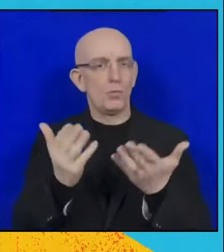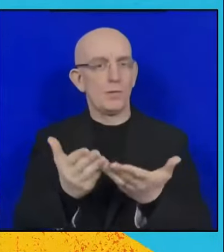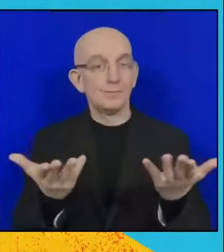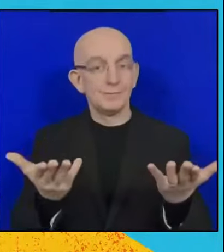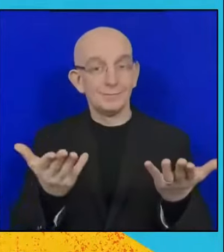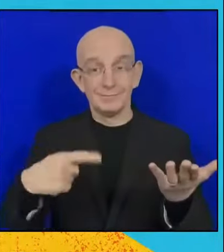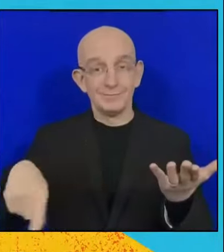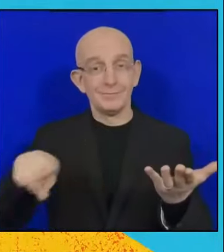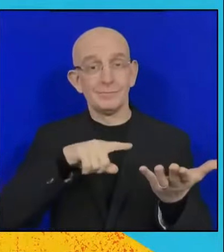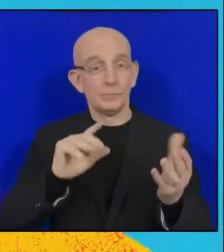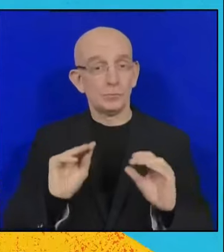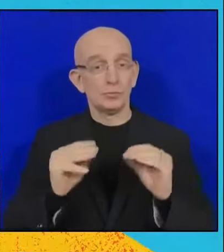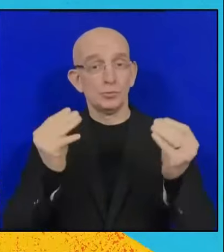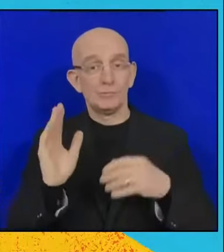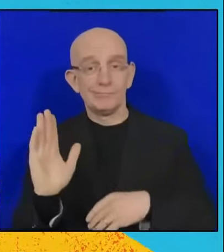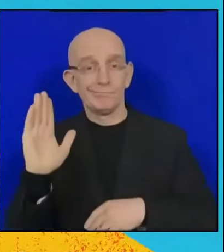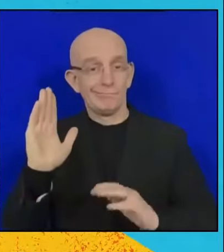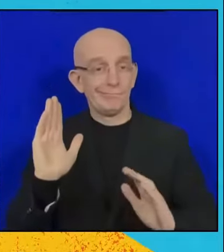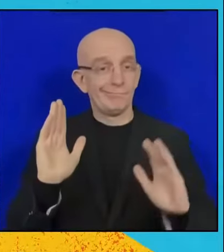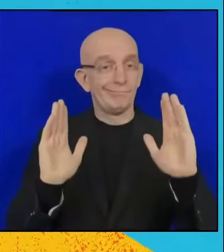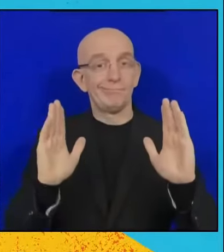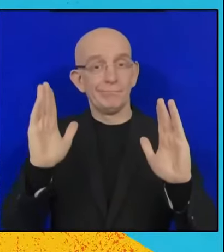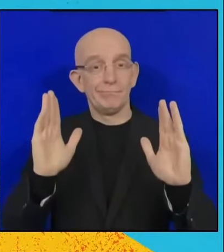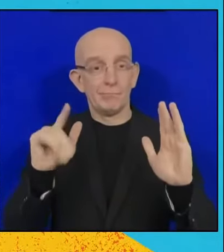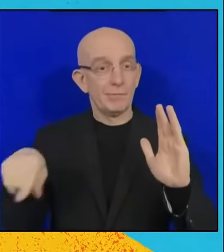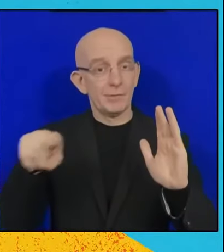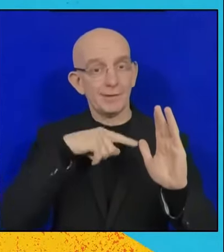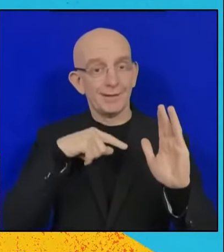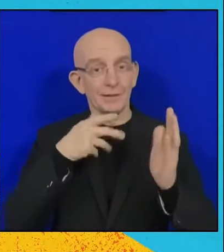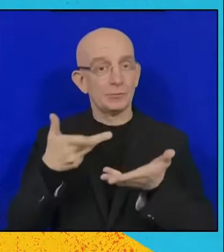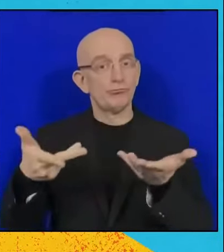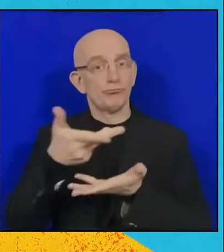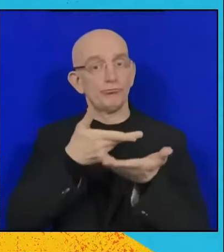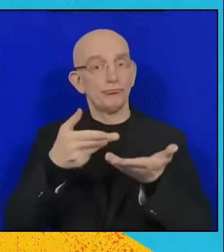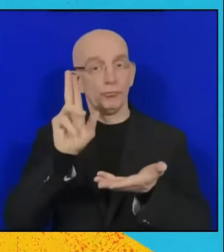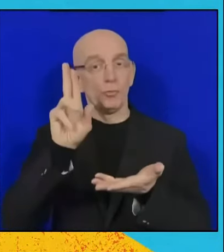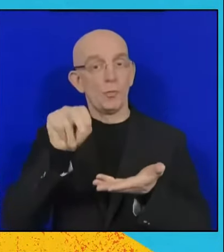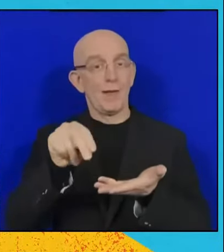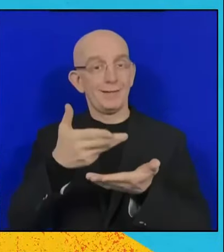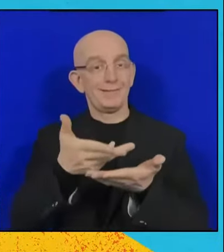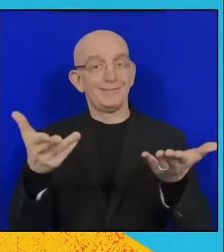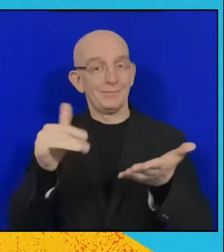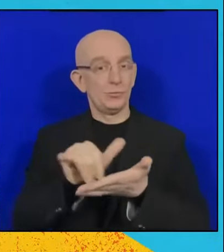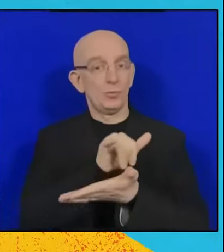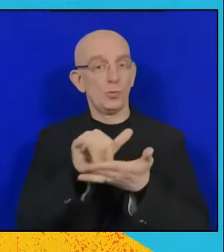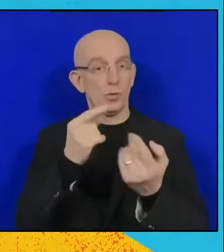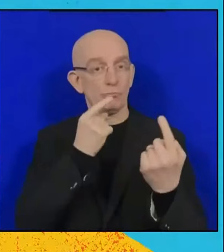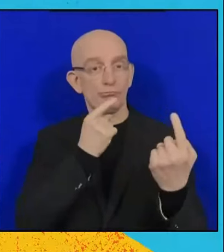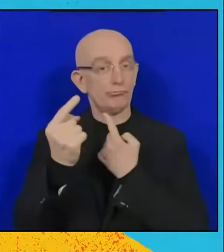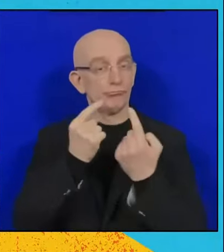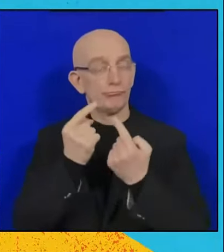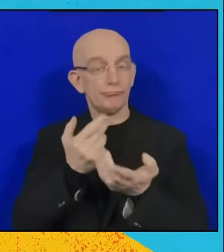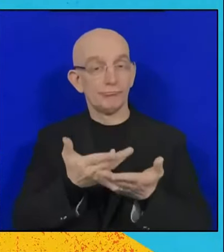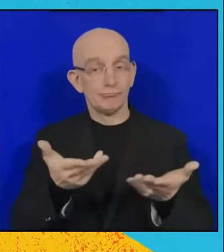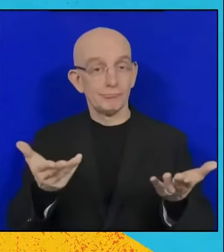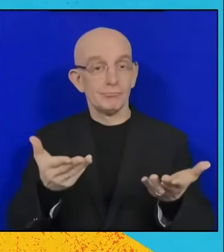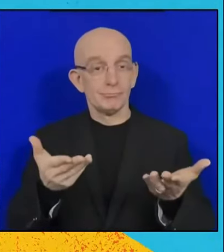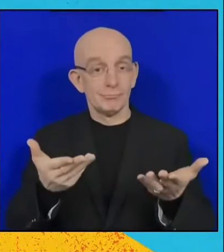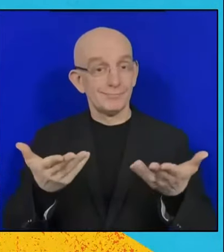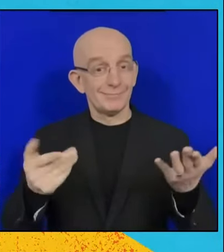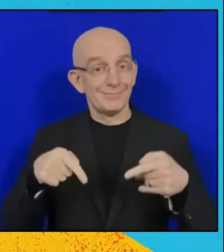United Nations in New York. A chance to interact with policymakers on the issues that young people are